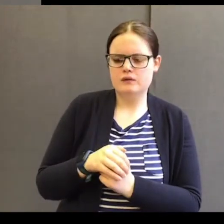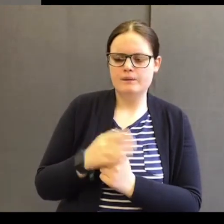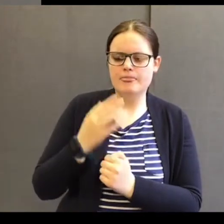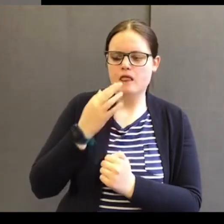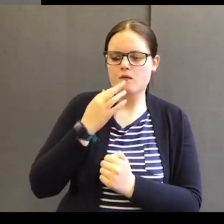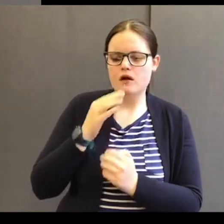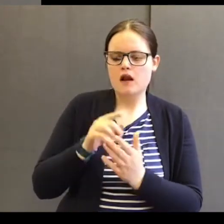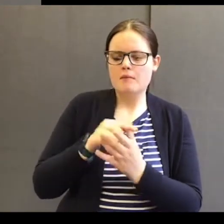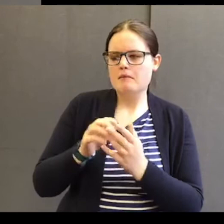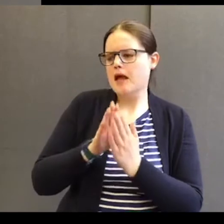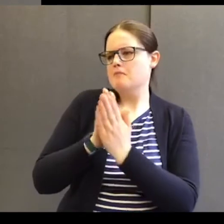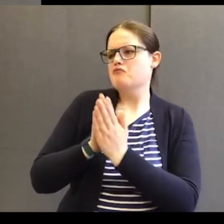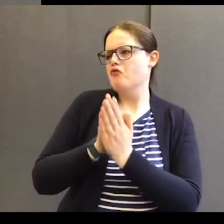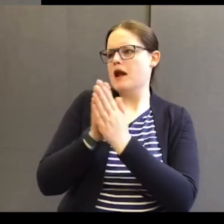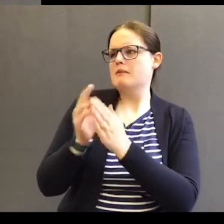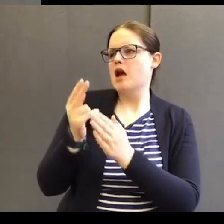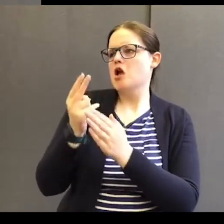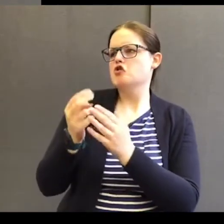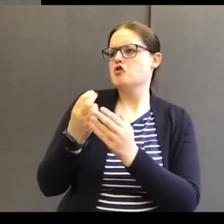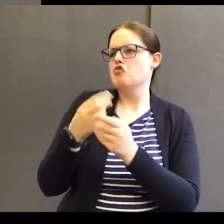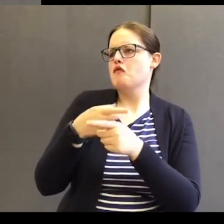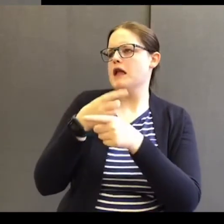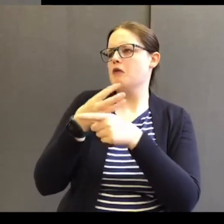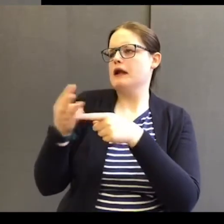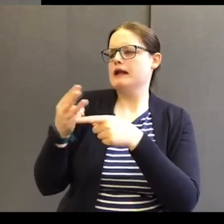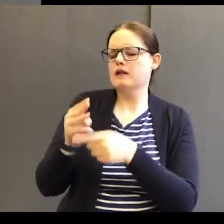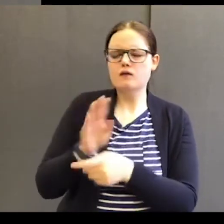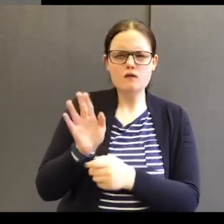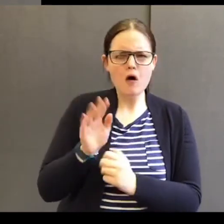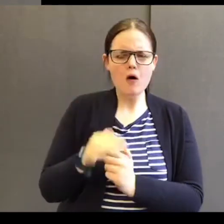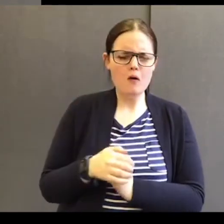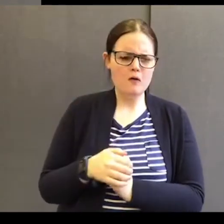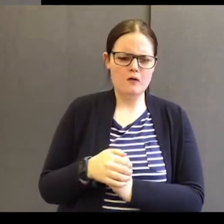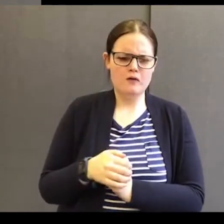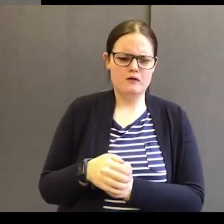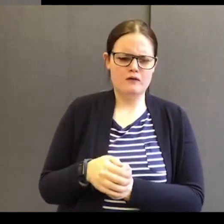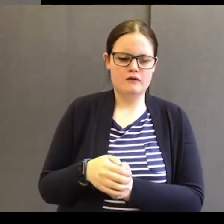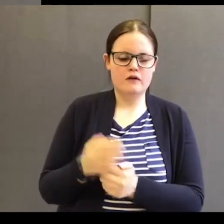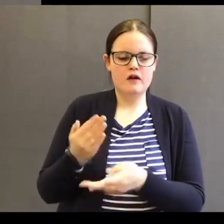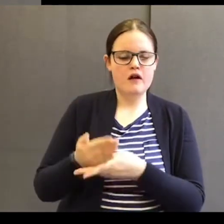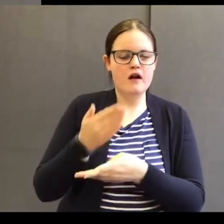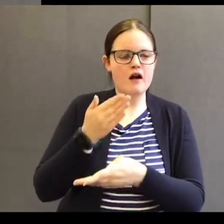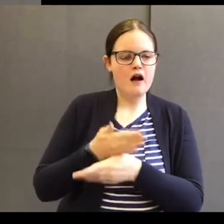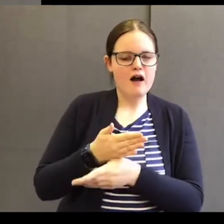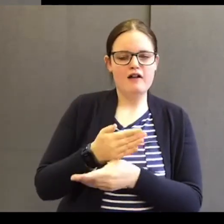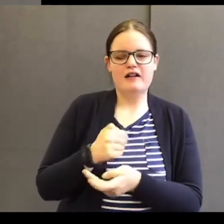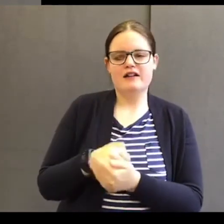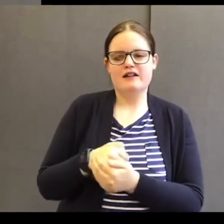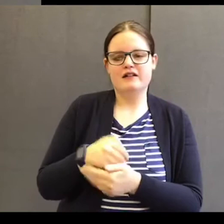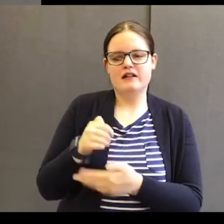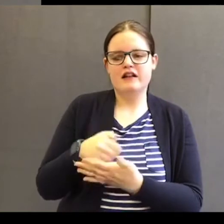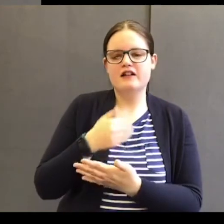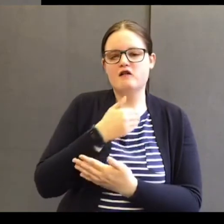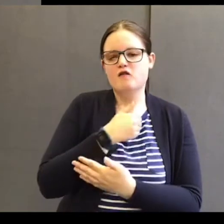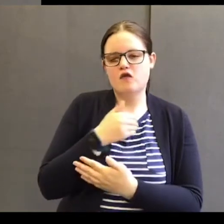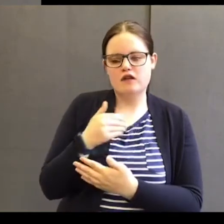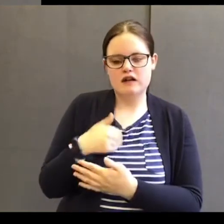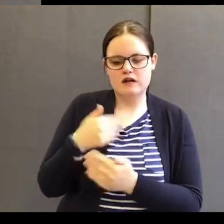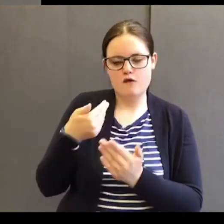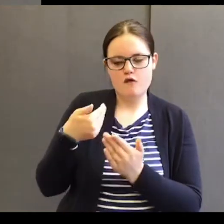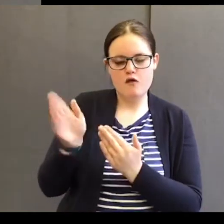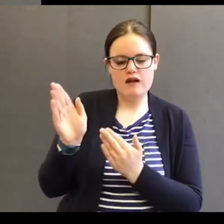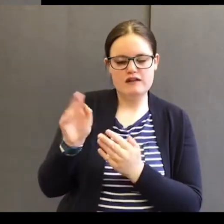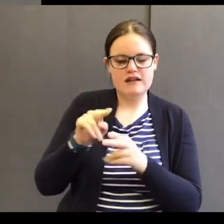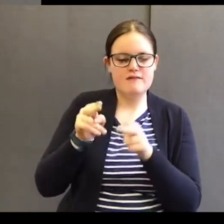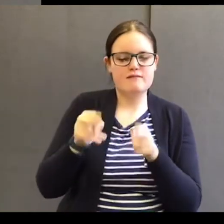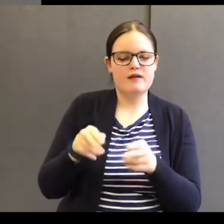that. When they'd prayed about it for 2 or 3 weeks, no. Early in